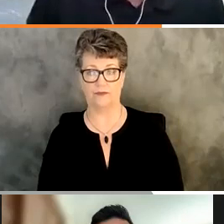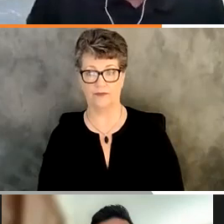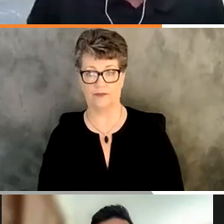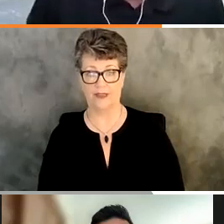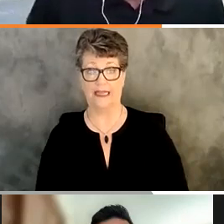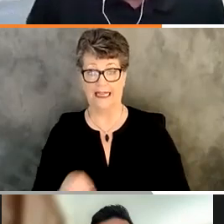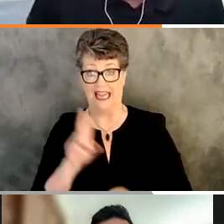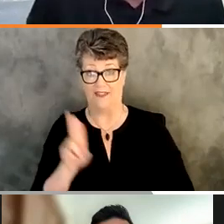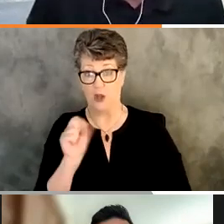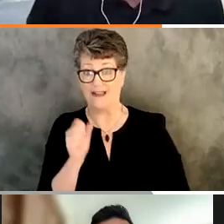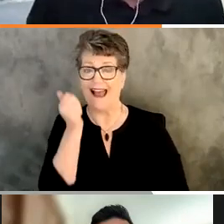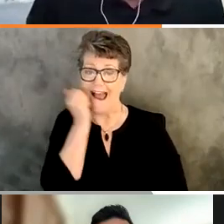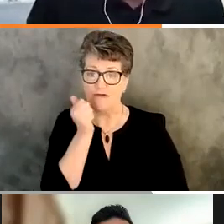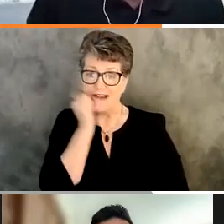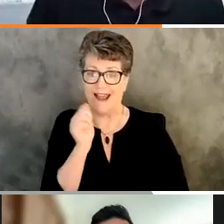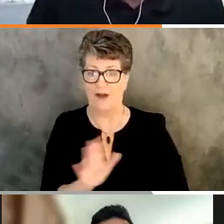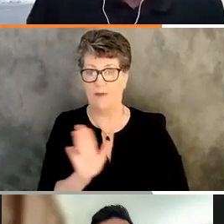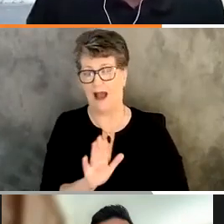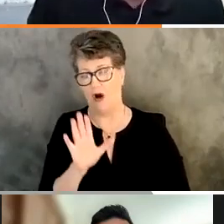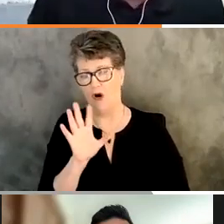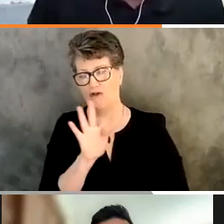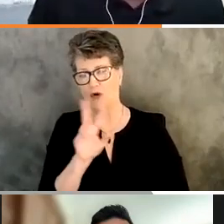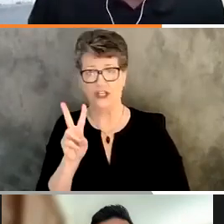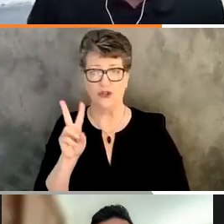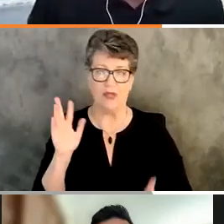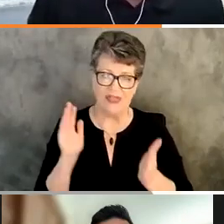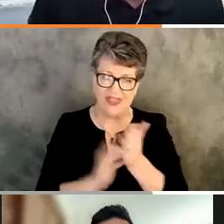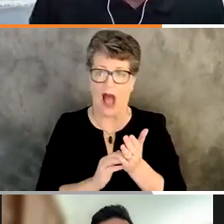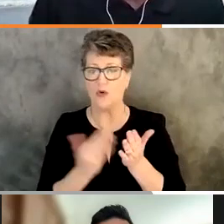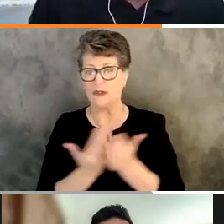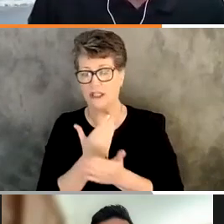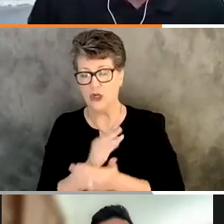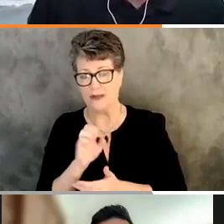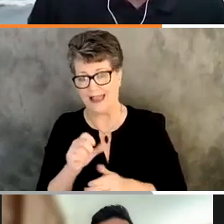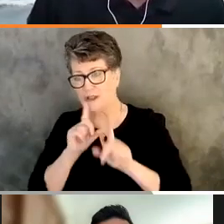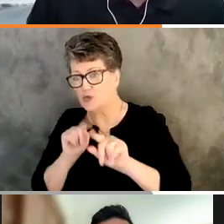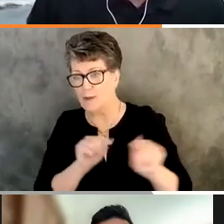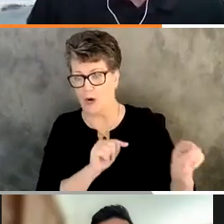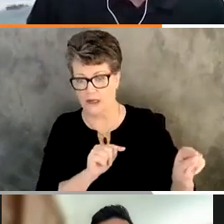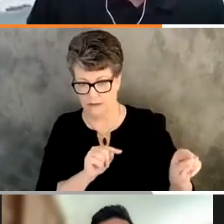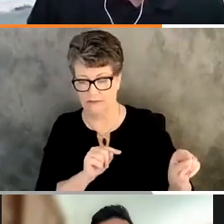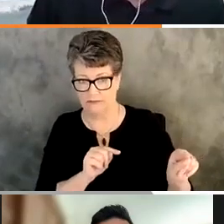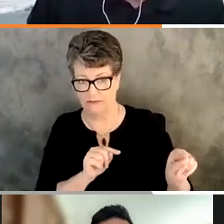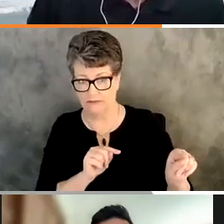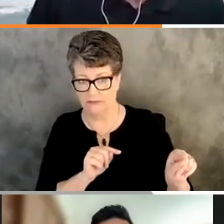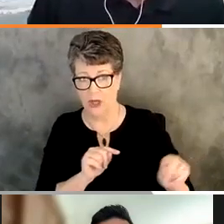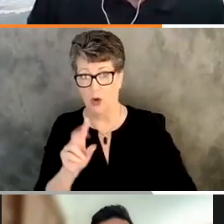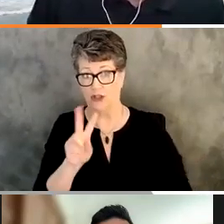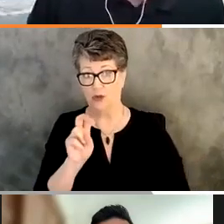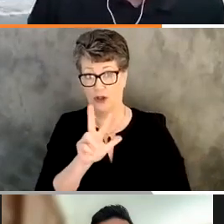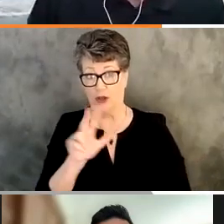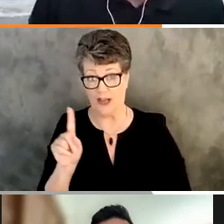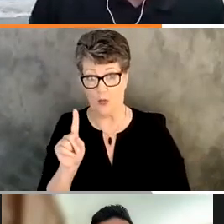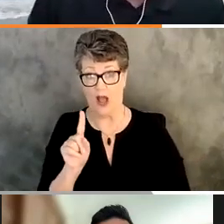in the US each day, around 42,000 newly reported cases are happening with 231